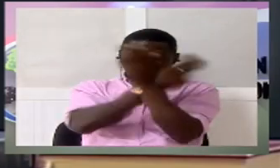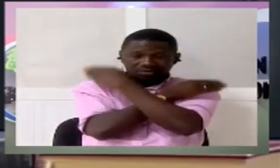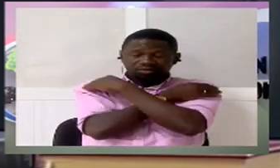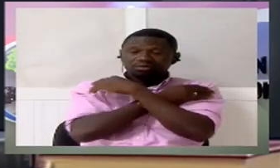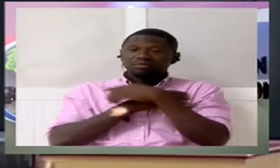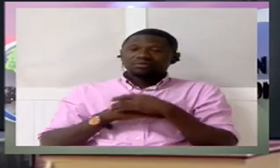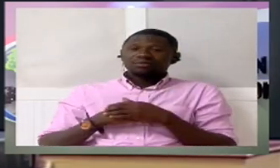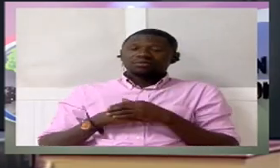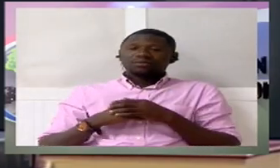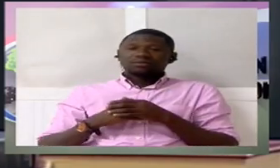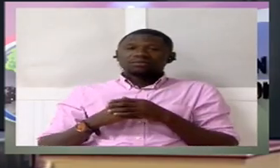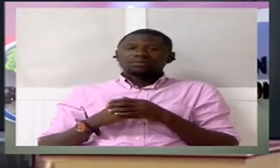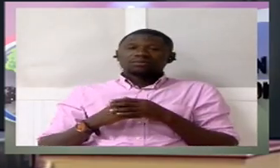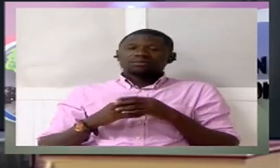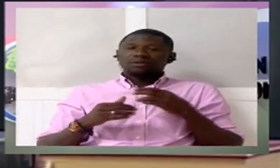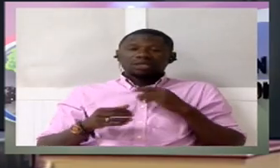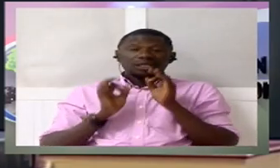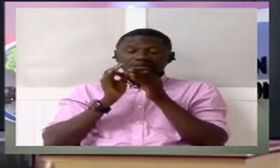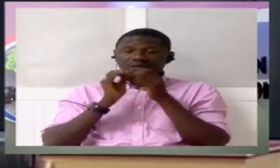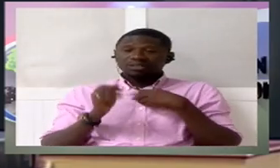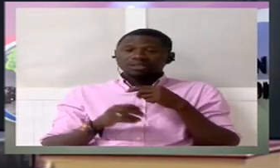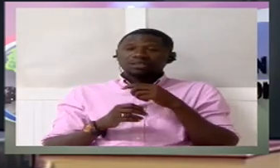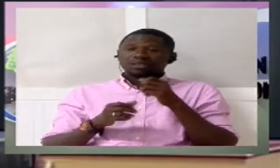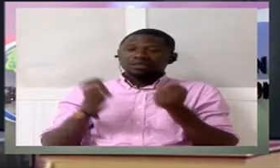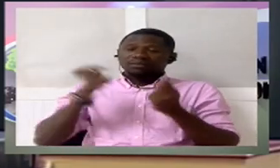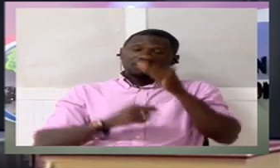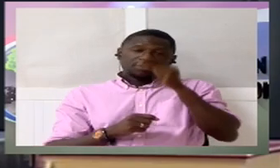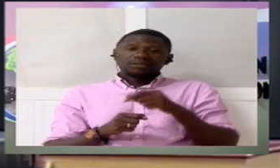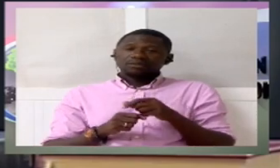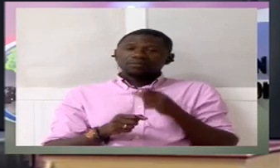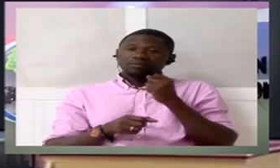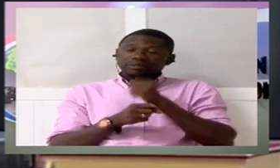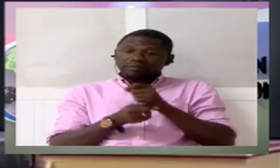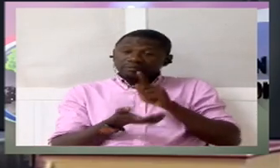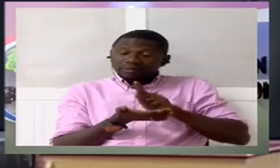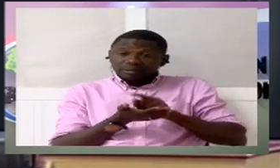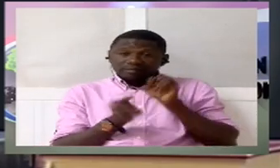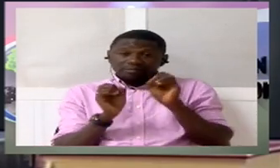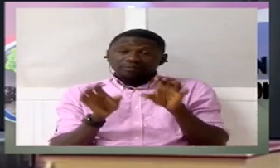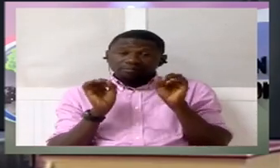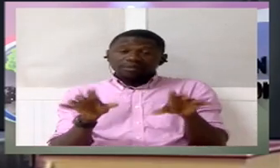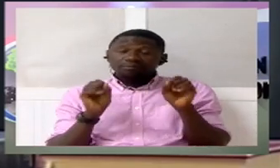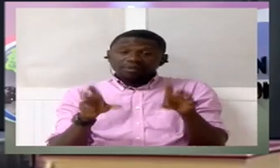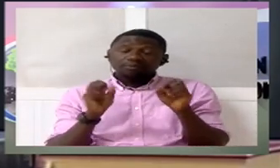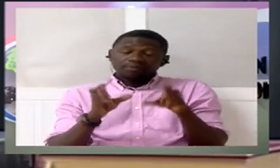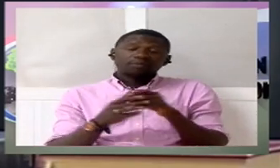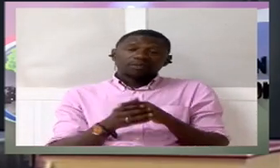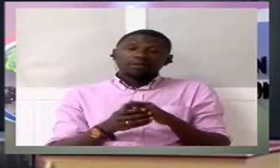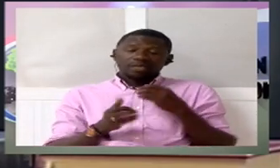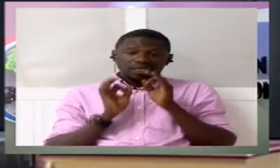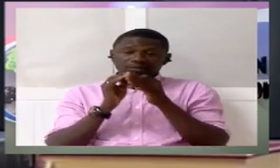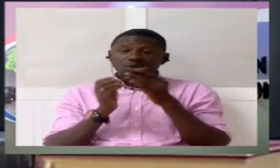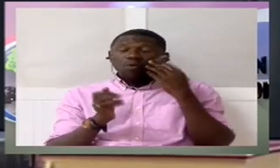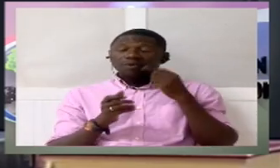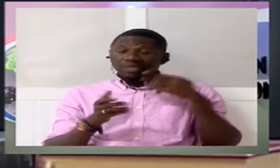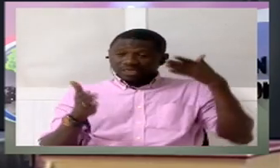I told the driver to put on double signal. I said to him, when we get there and